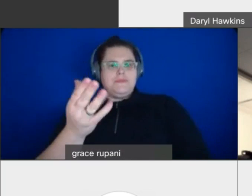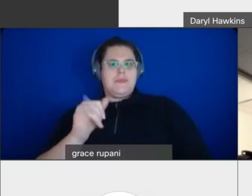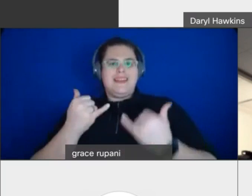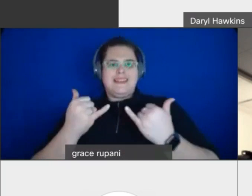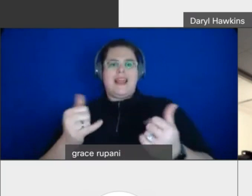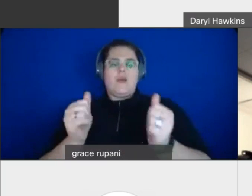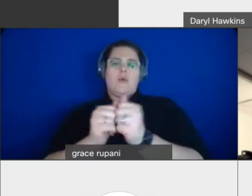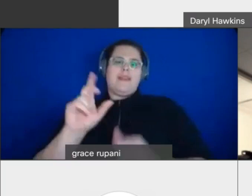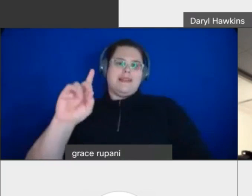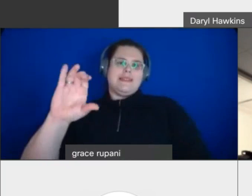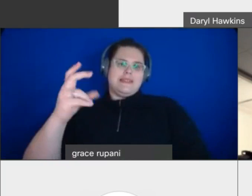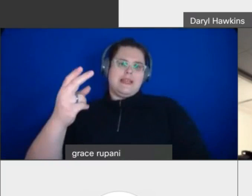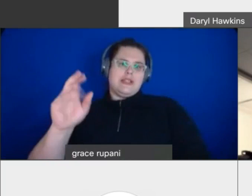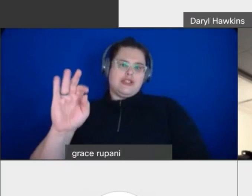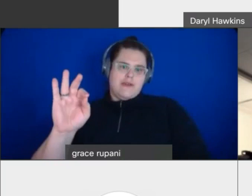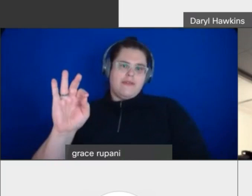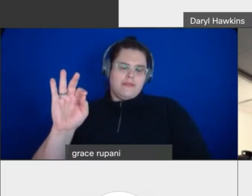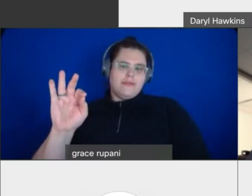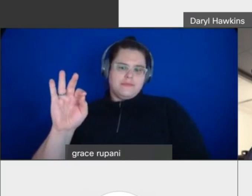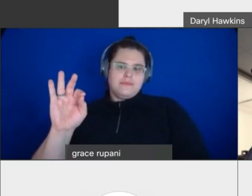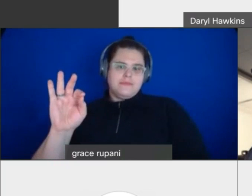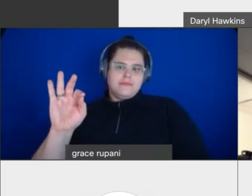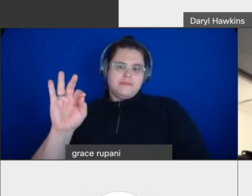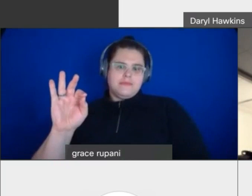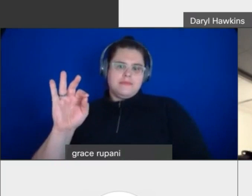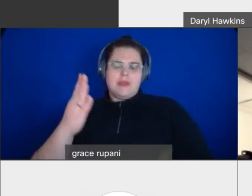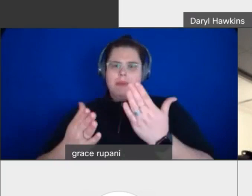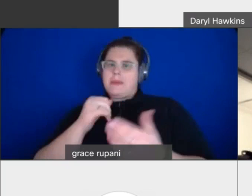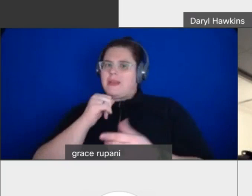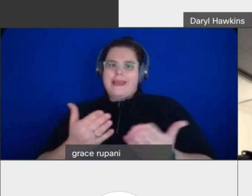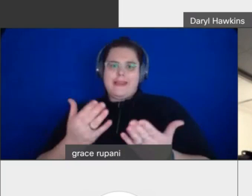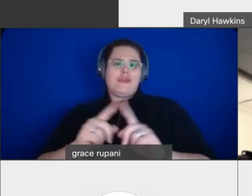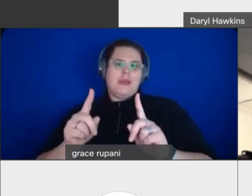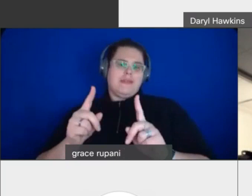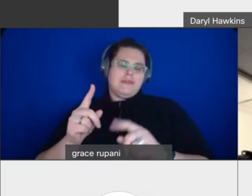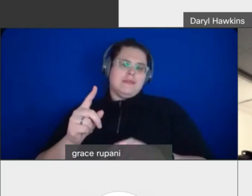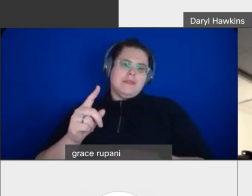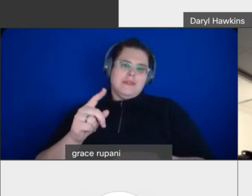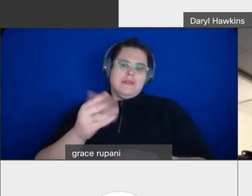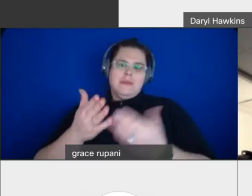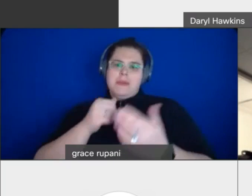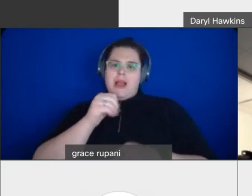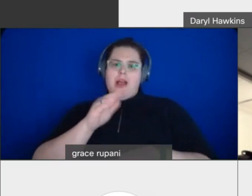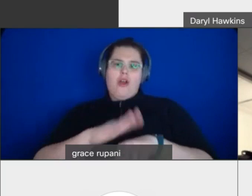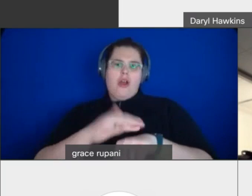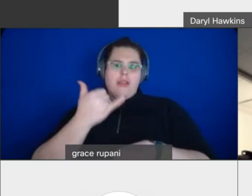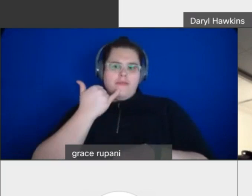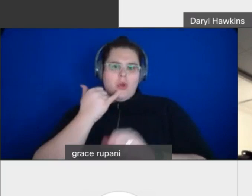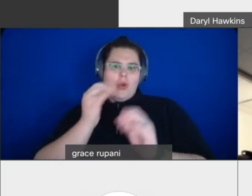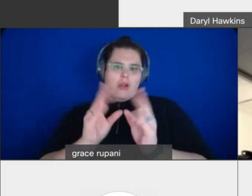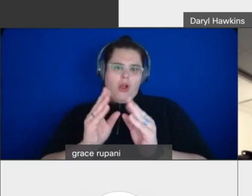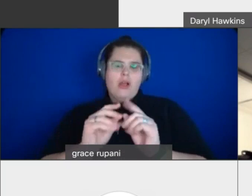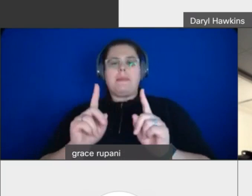Finance, who may not be on this call. But typically what happens is we meet,